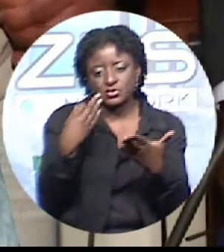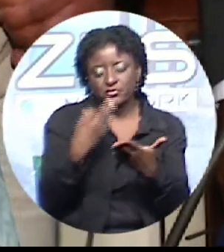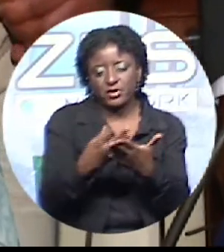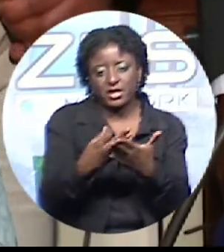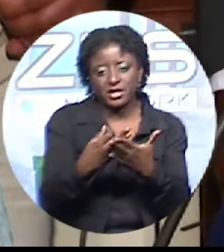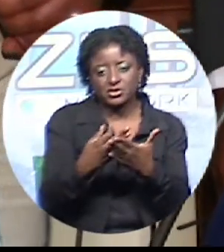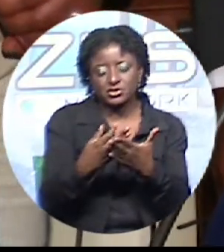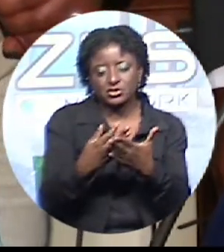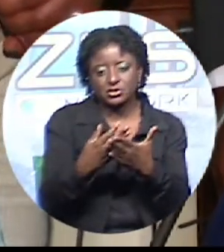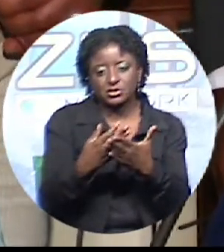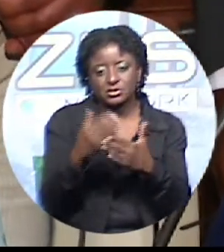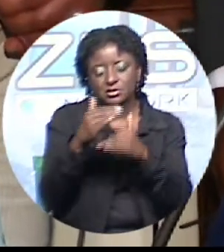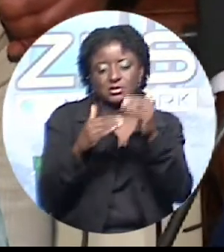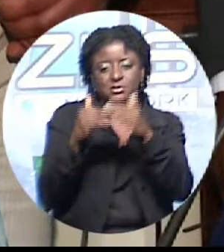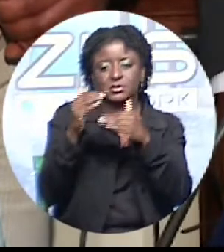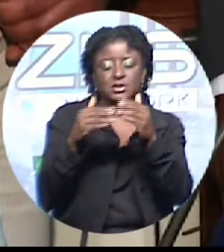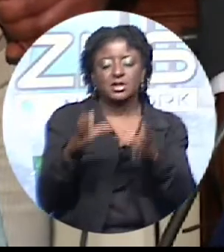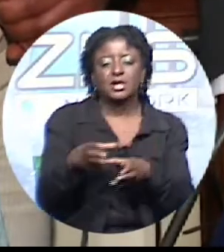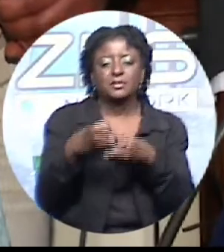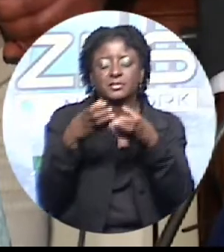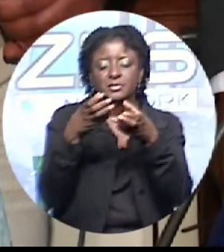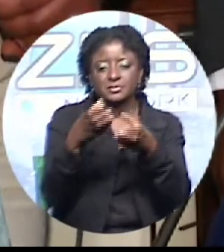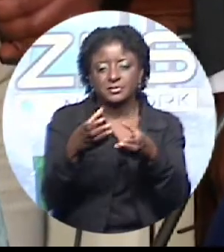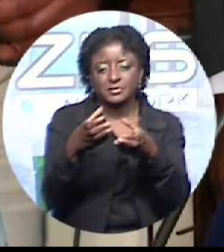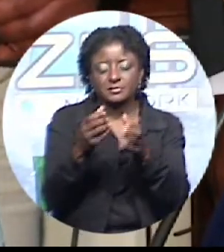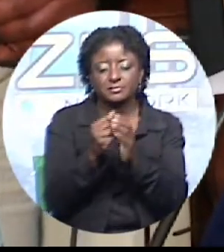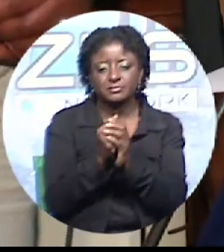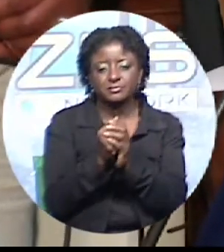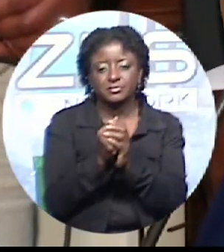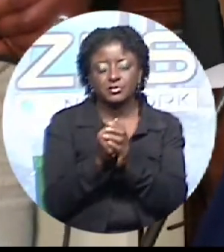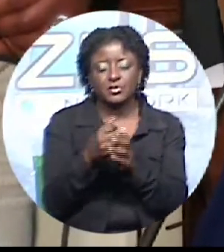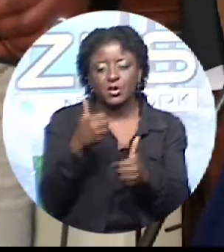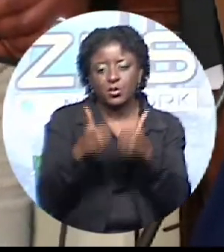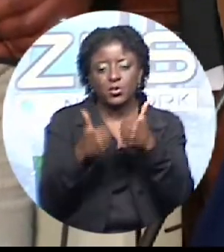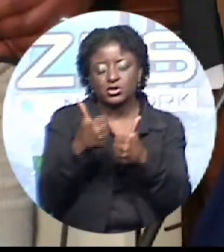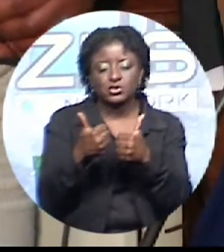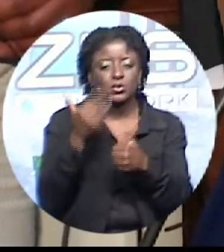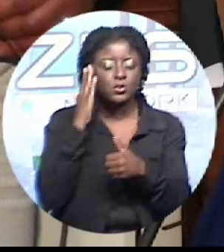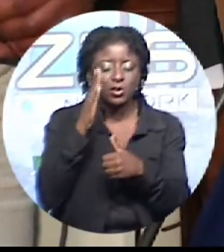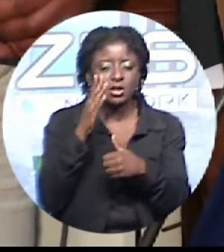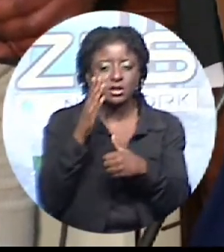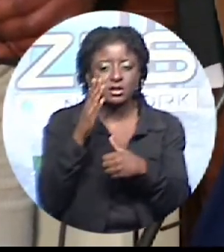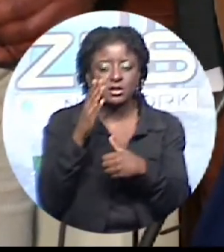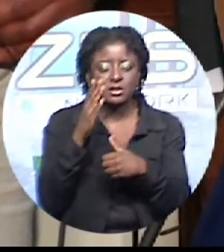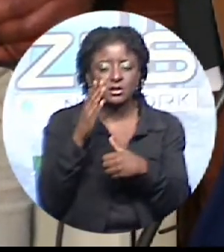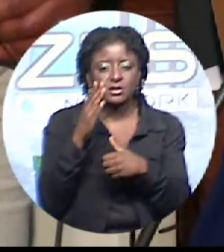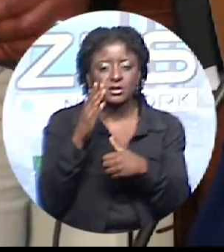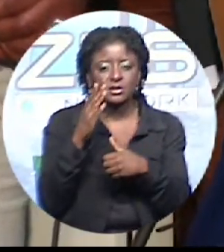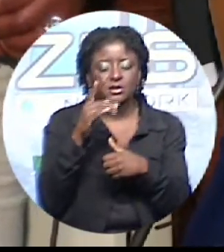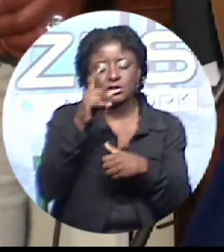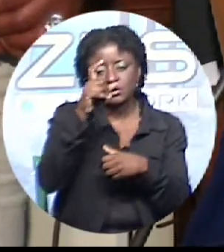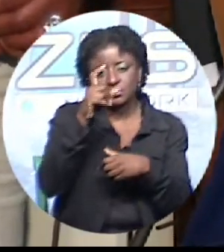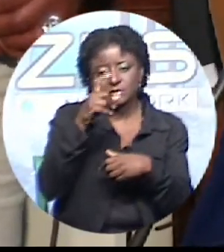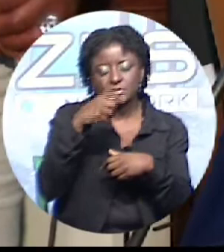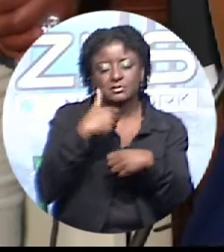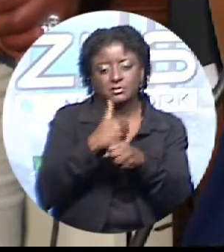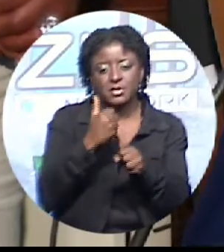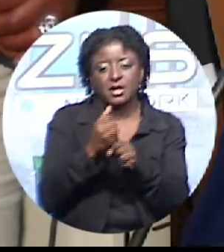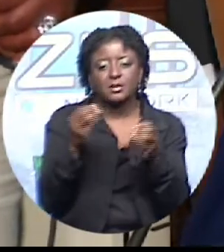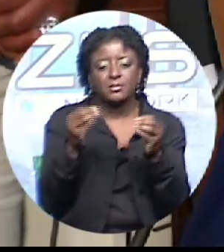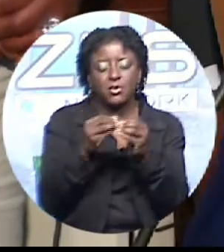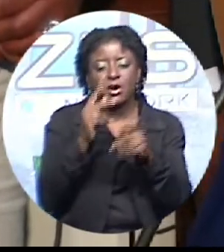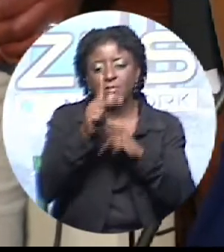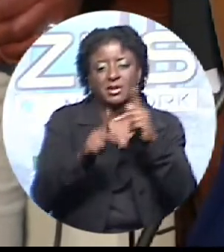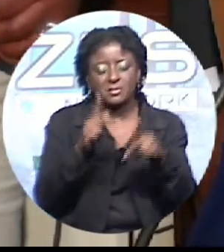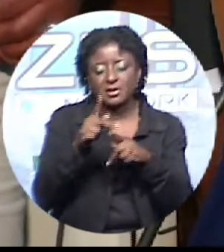infrastructural commitment, which will necessarily cause more and more people and more money to